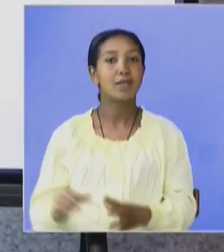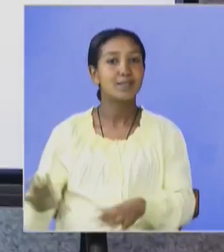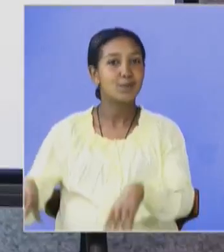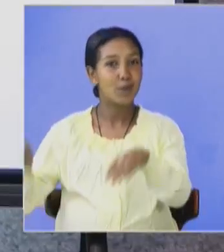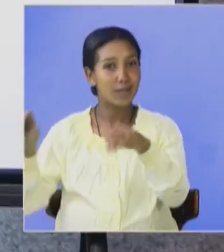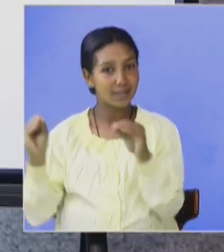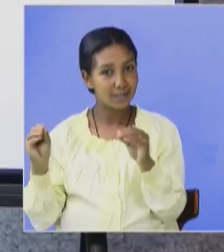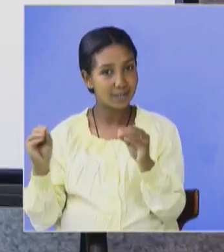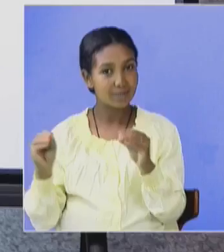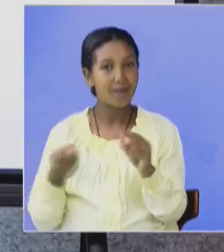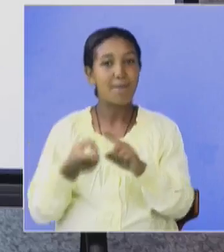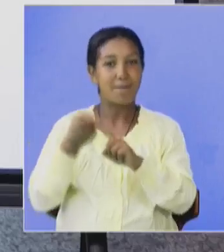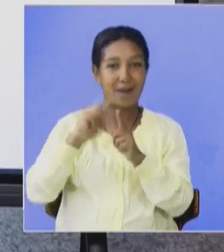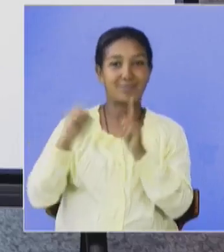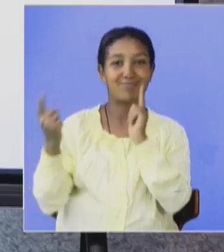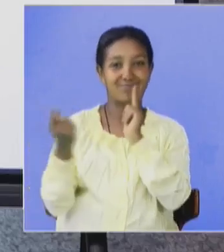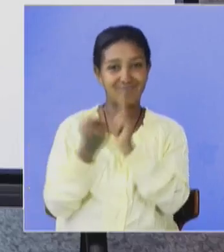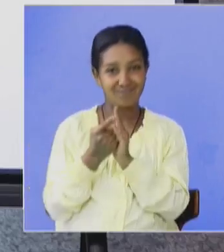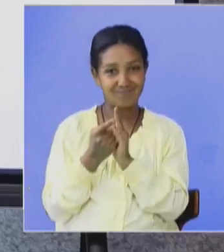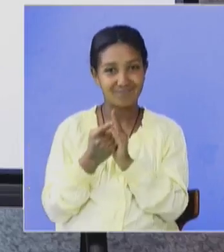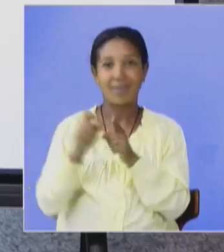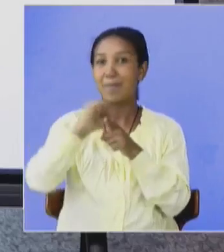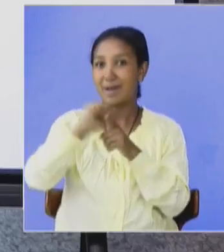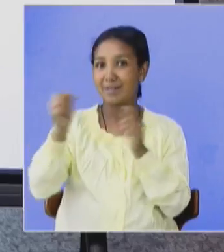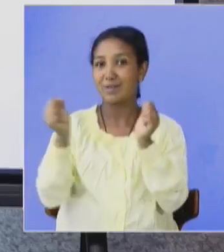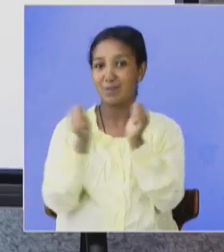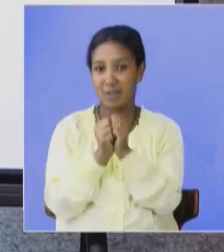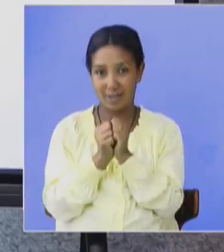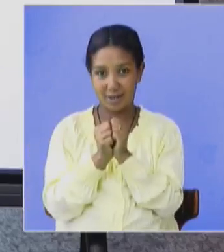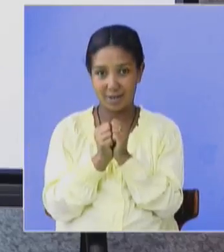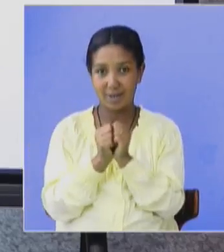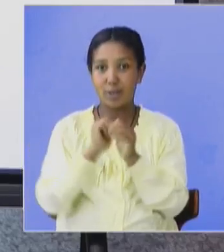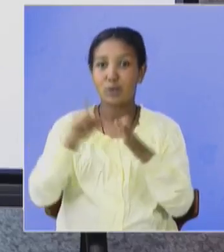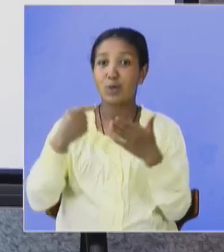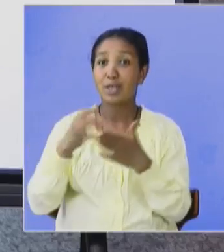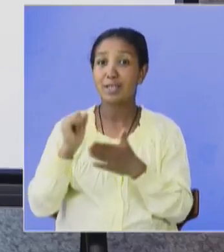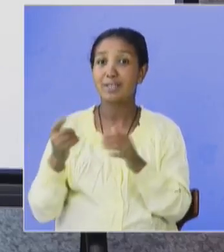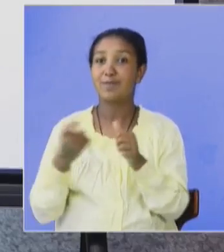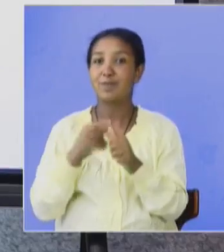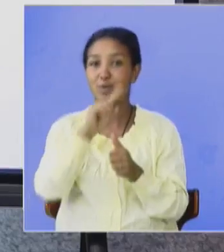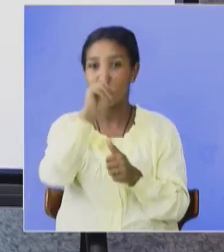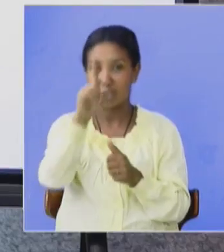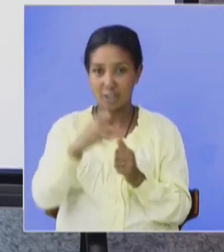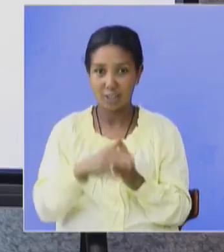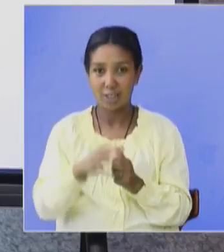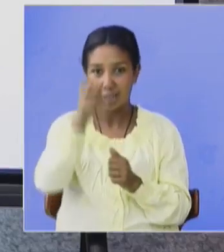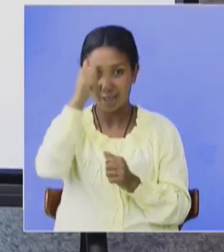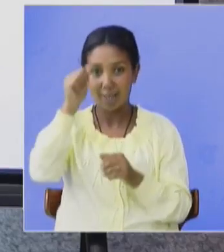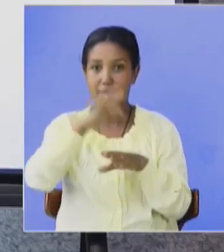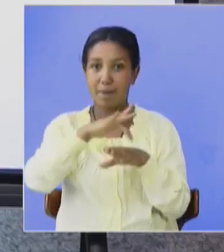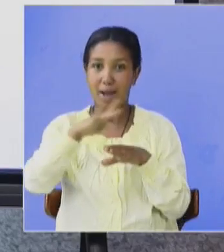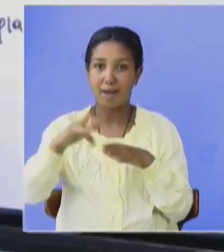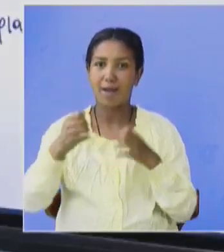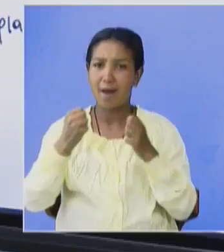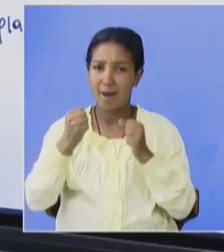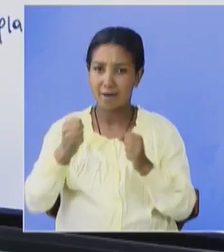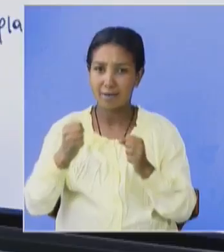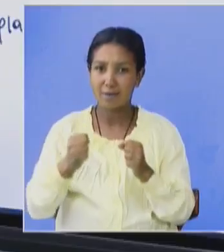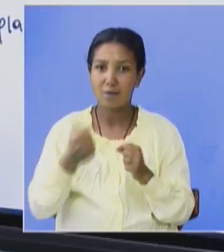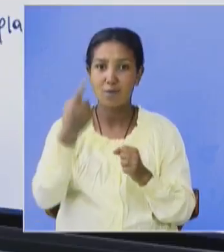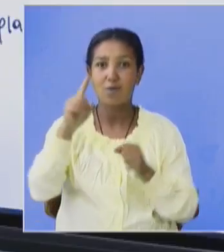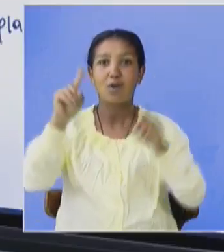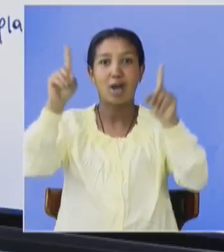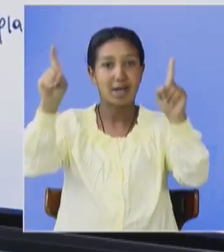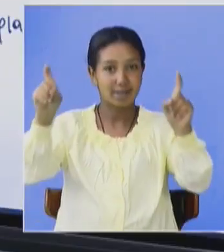Students, I'm back, so let us practice together. So here is the first question. He blank hard for the